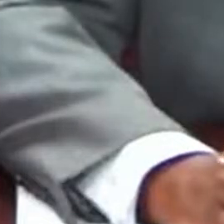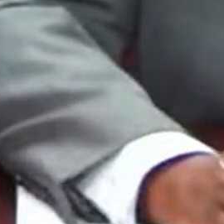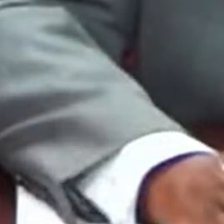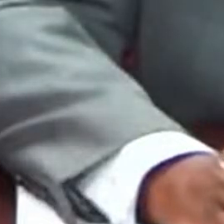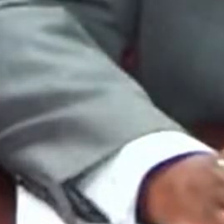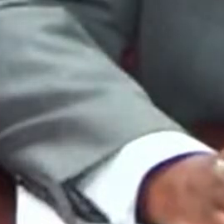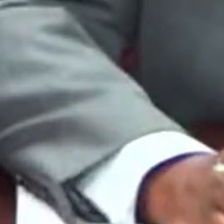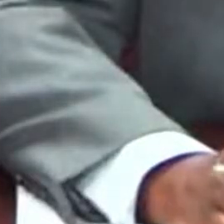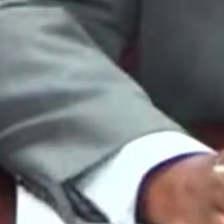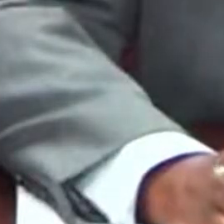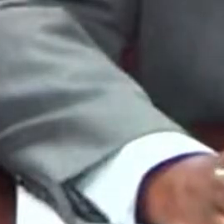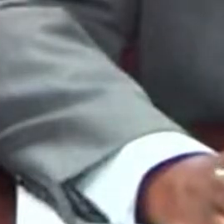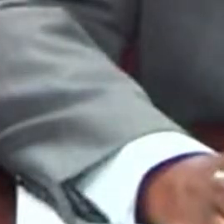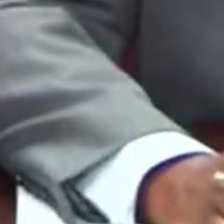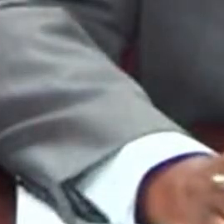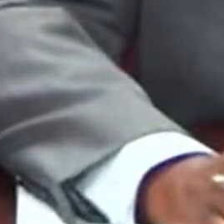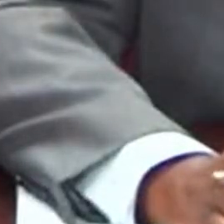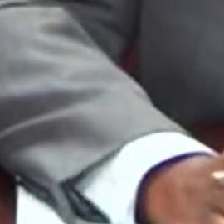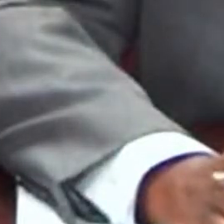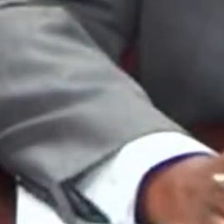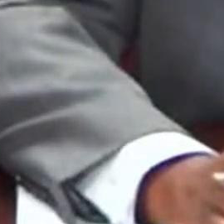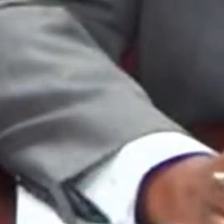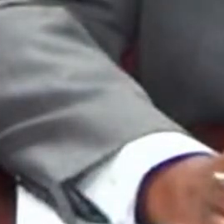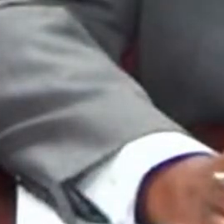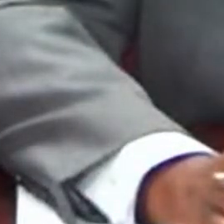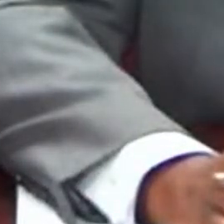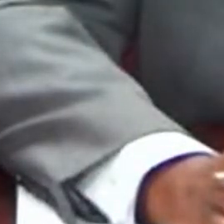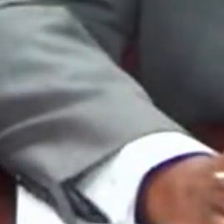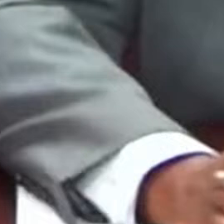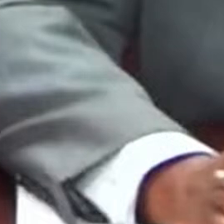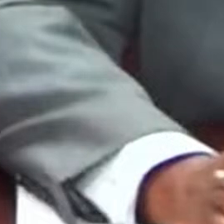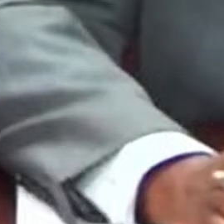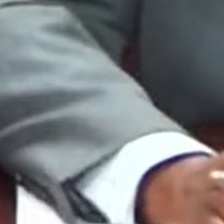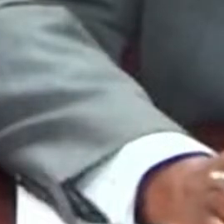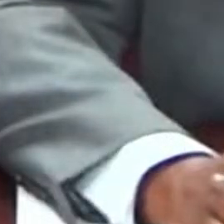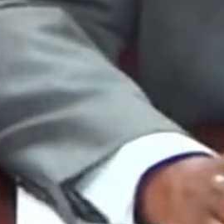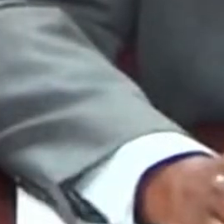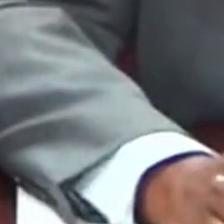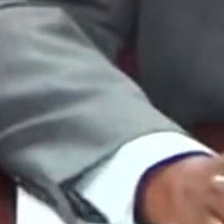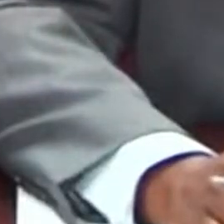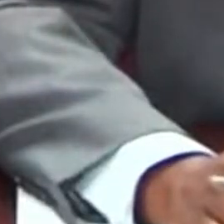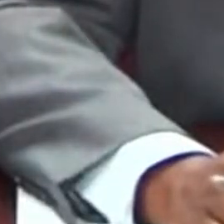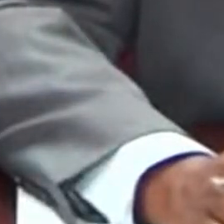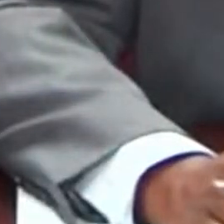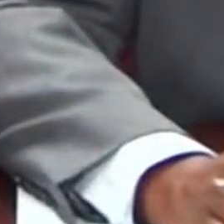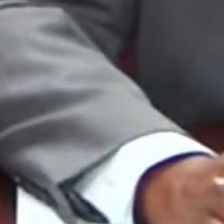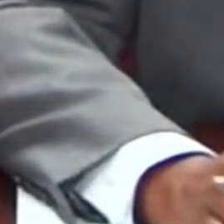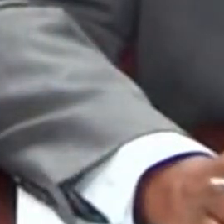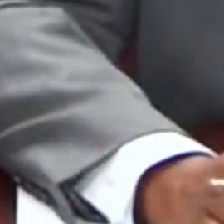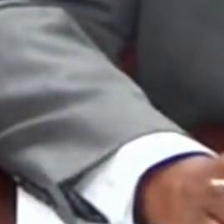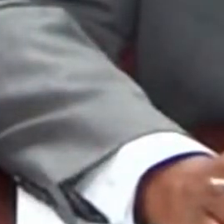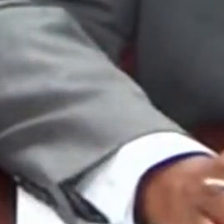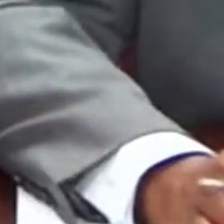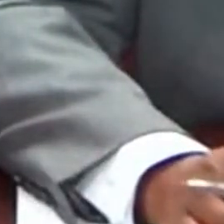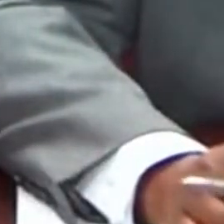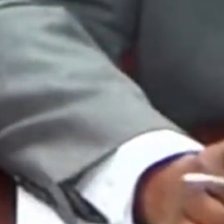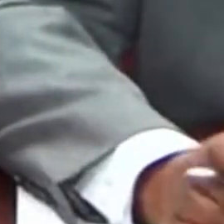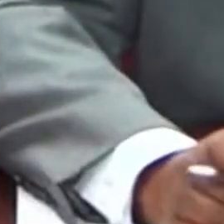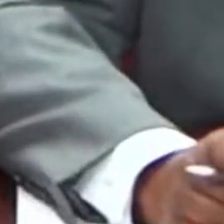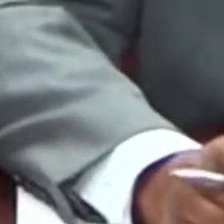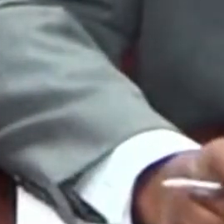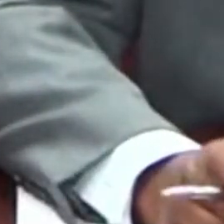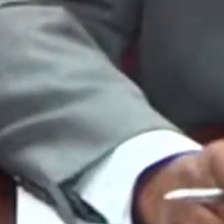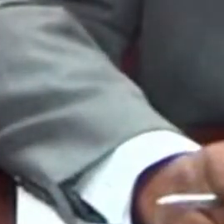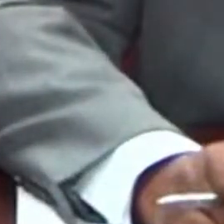meetings we are having is with certain prospective investors, really point to the issue that we stand a very, very